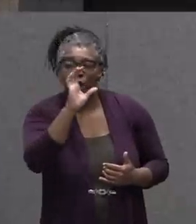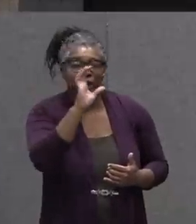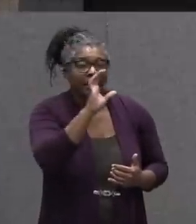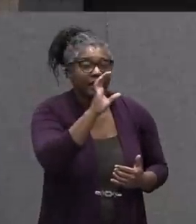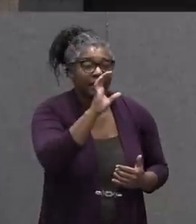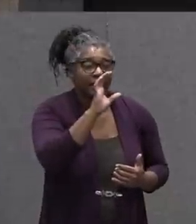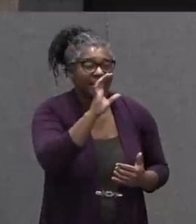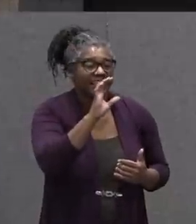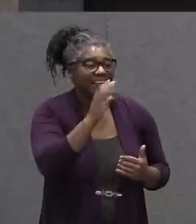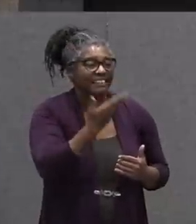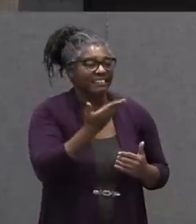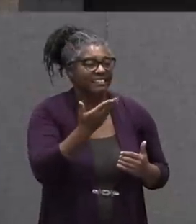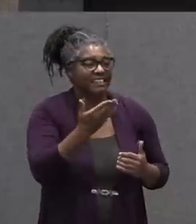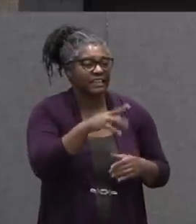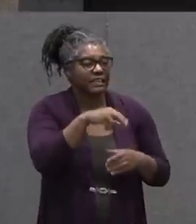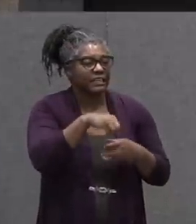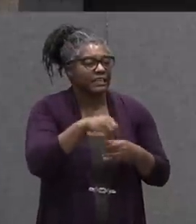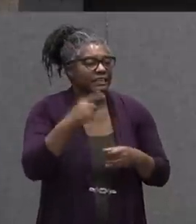sp.